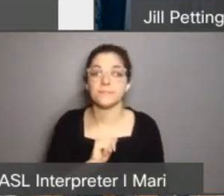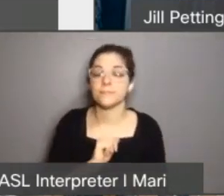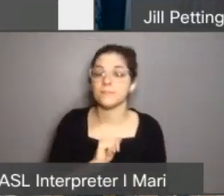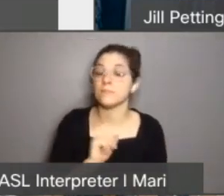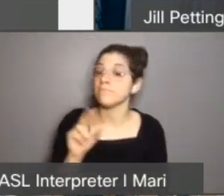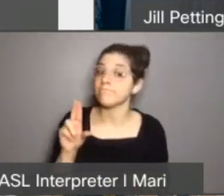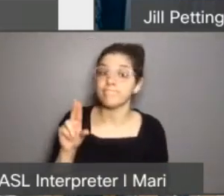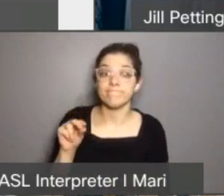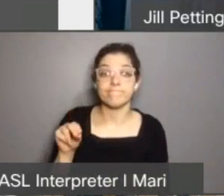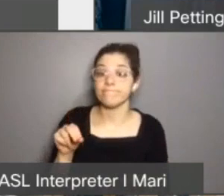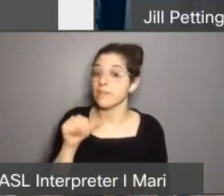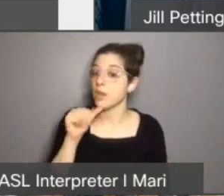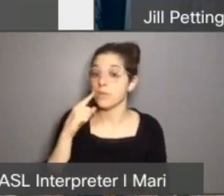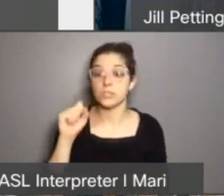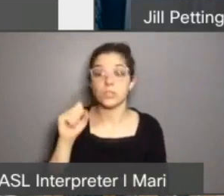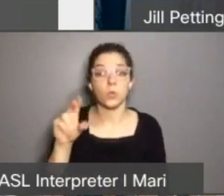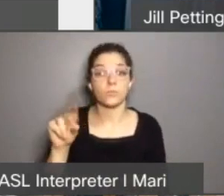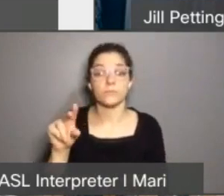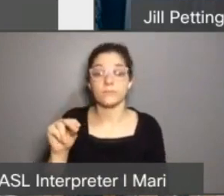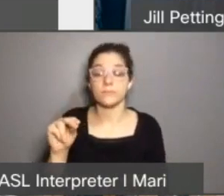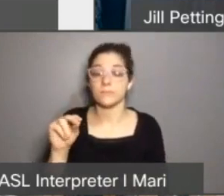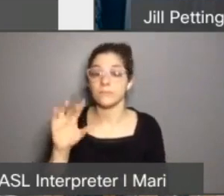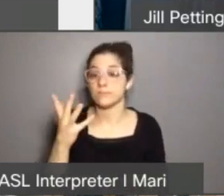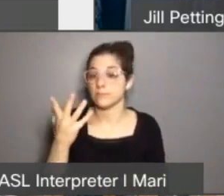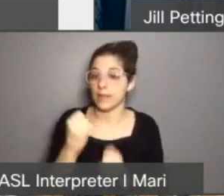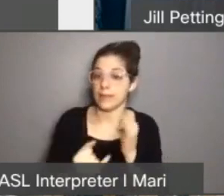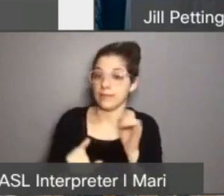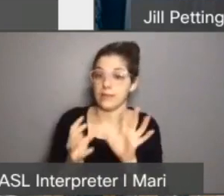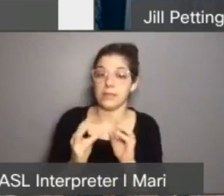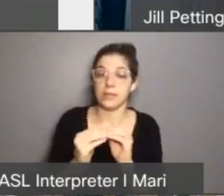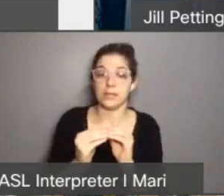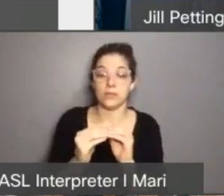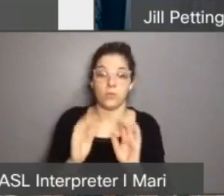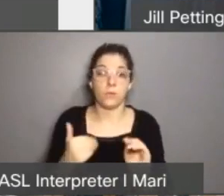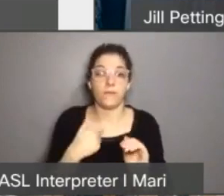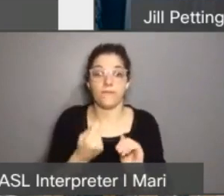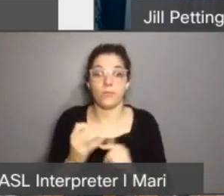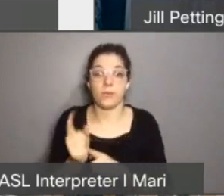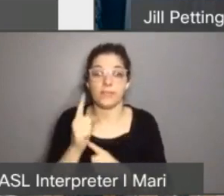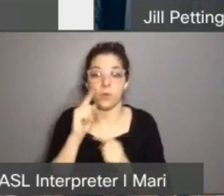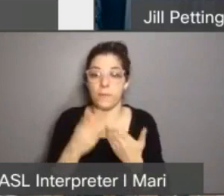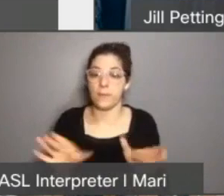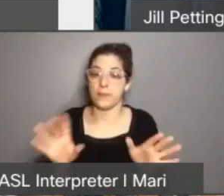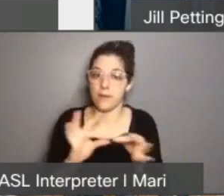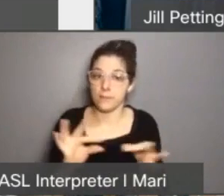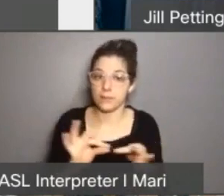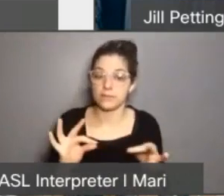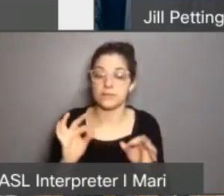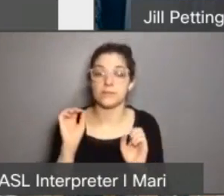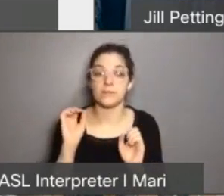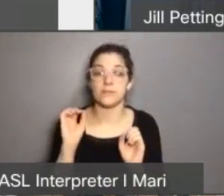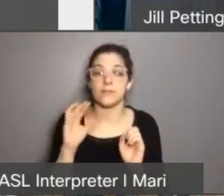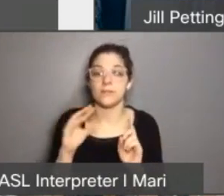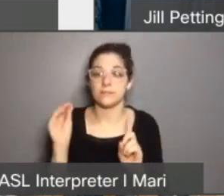No, I don't believe so, Chairperson Burke, other than at the end of the meeting, we hope to have a few minutes for public comment,